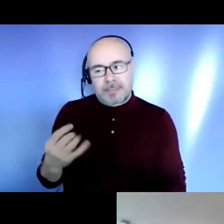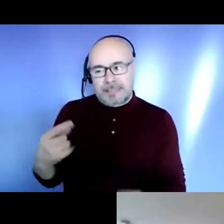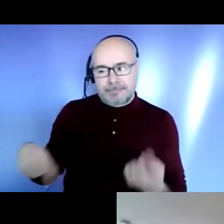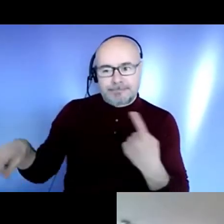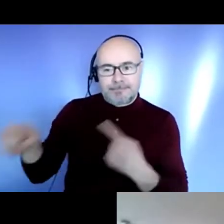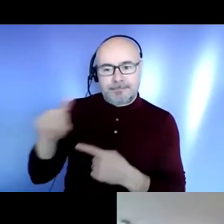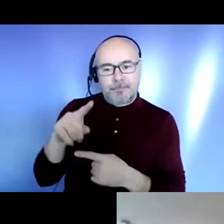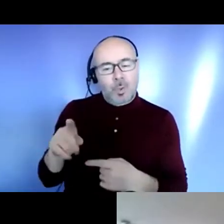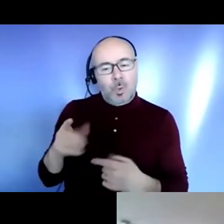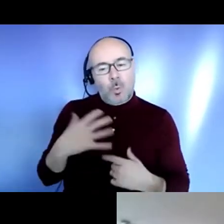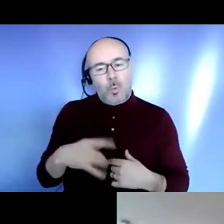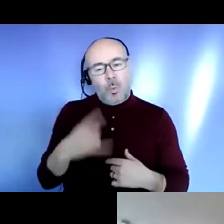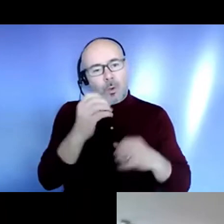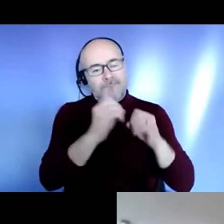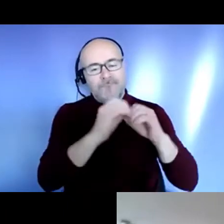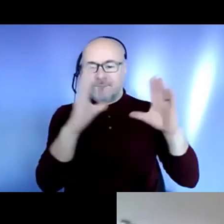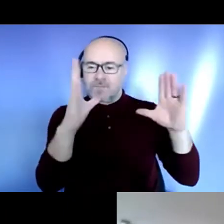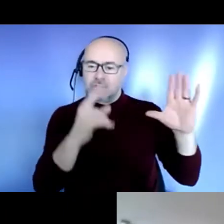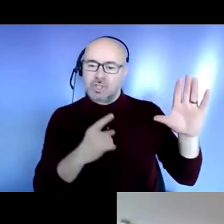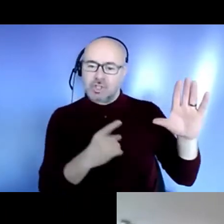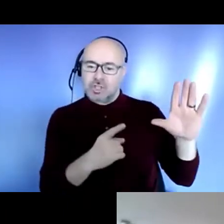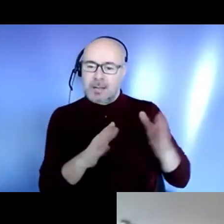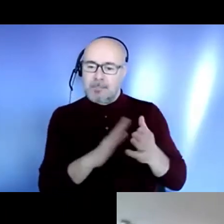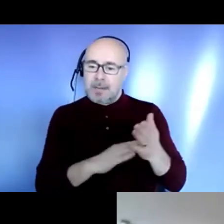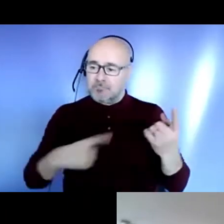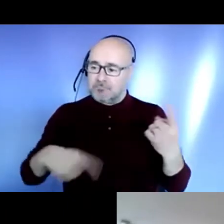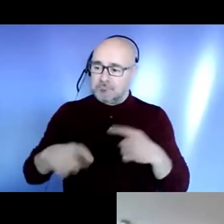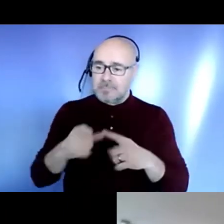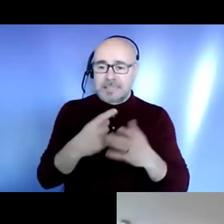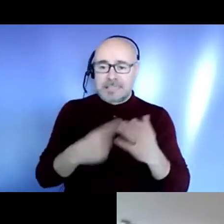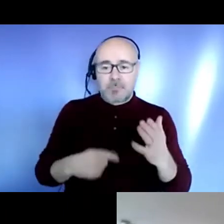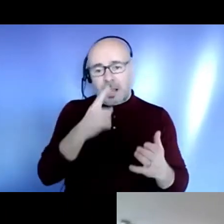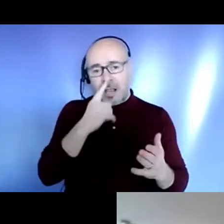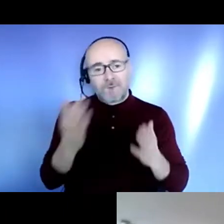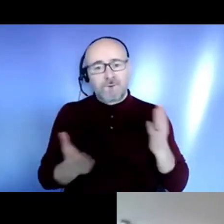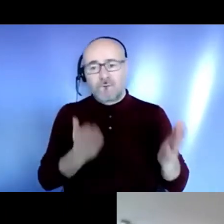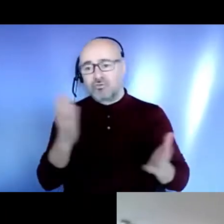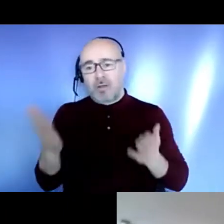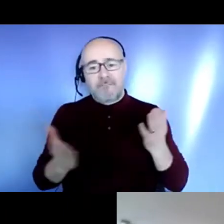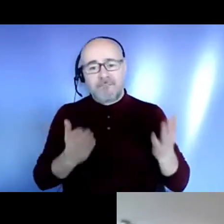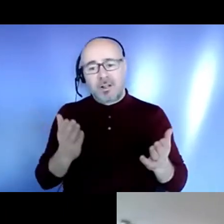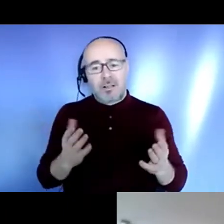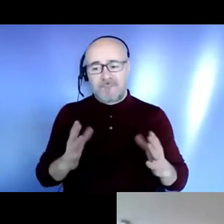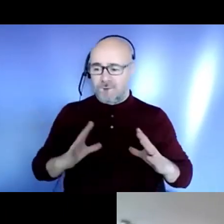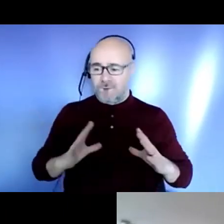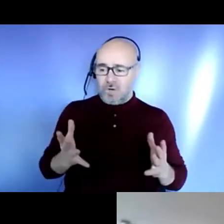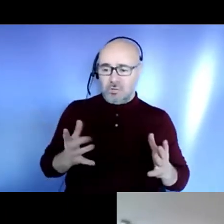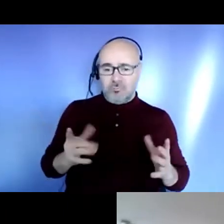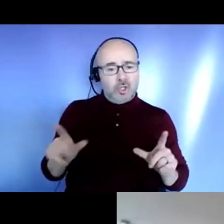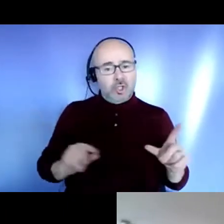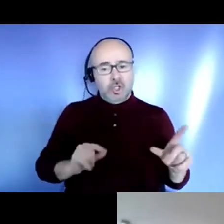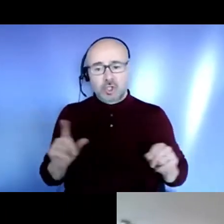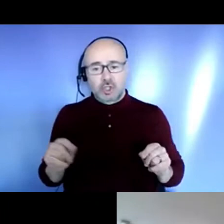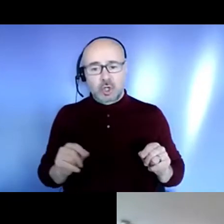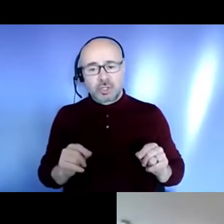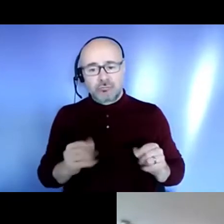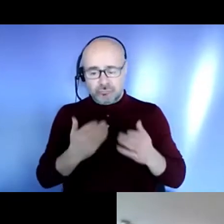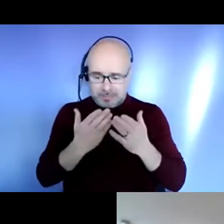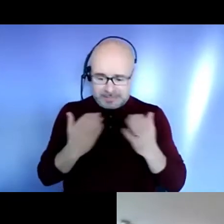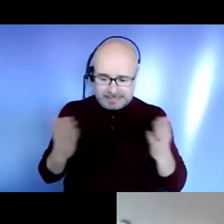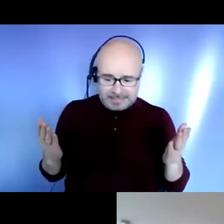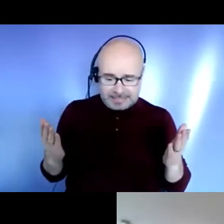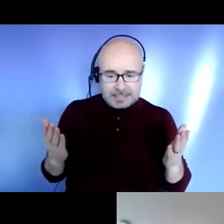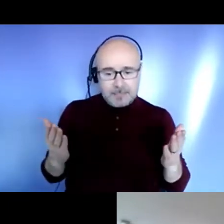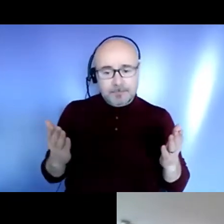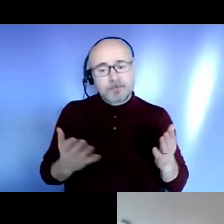disabled people can travel with the same freedom, choice and dignity as other citizens, and it consists of 48 issues and